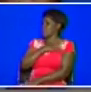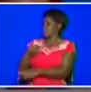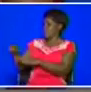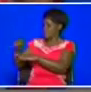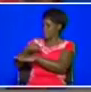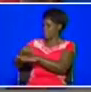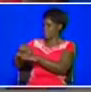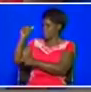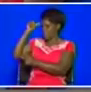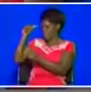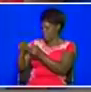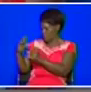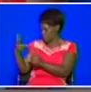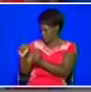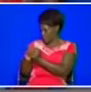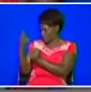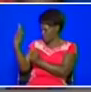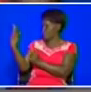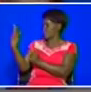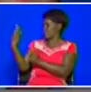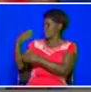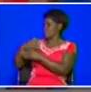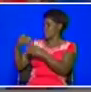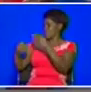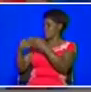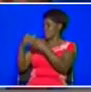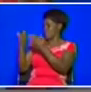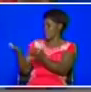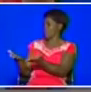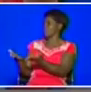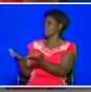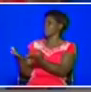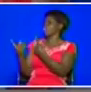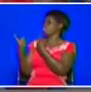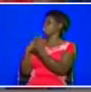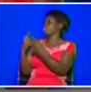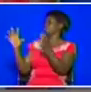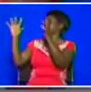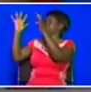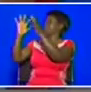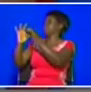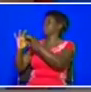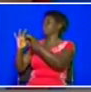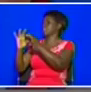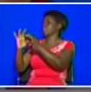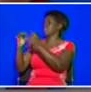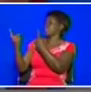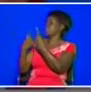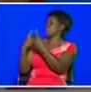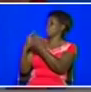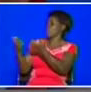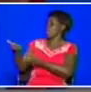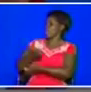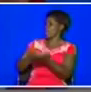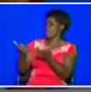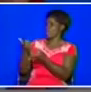nationhood. If you remember the 2013 one, which they're building on now, with the 2017 one, talking about unity, talking about uchumi.